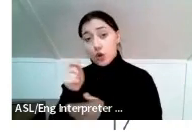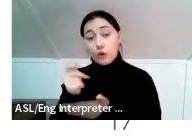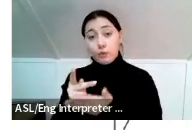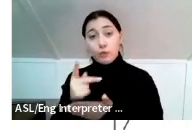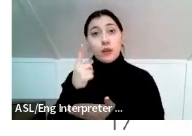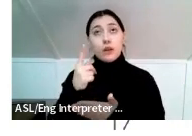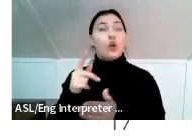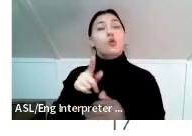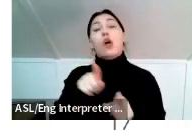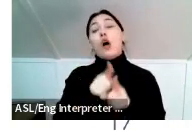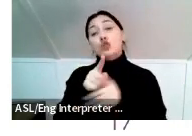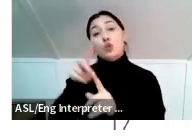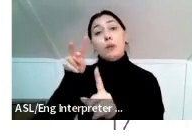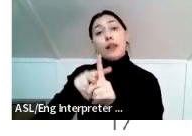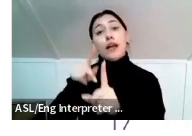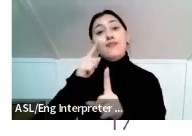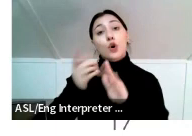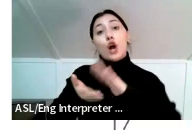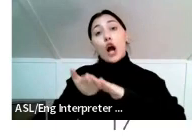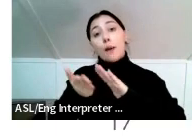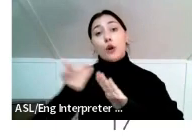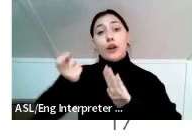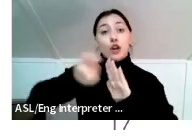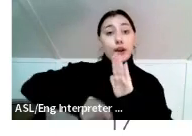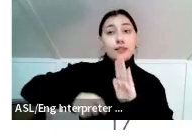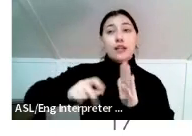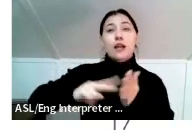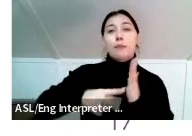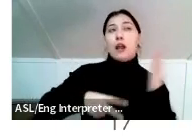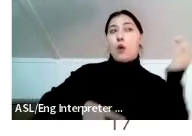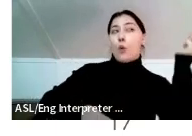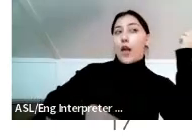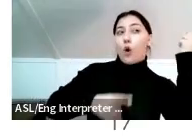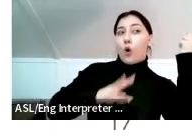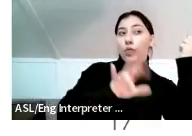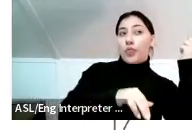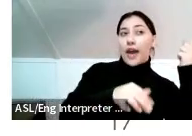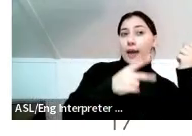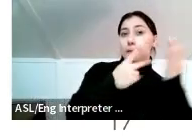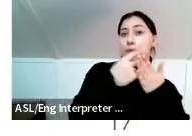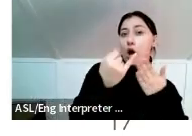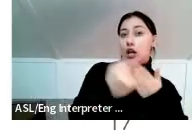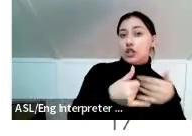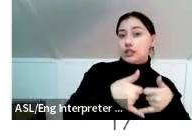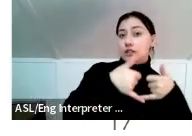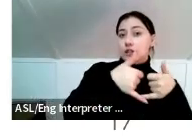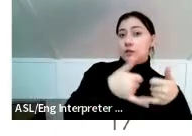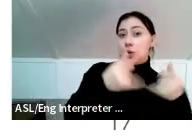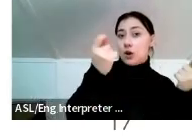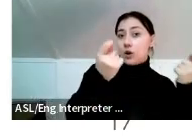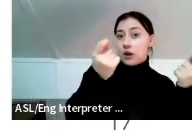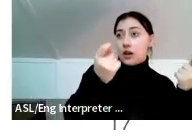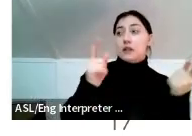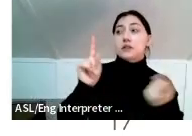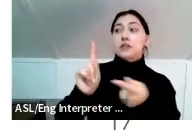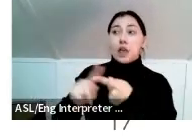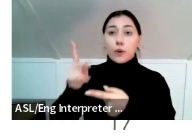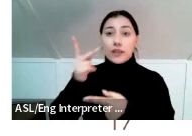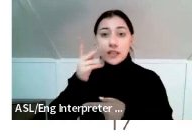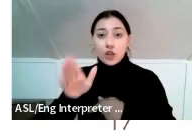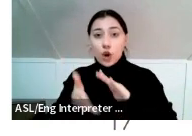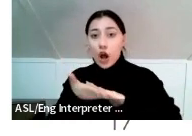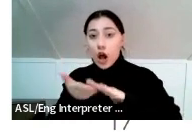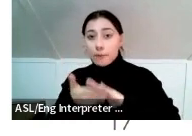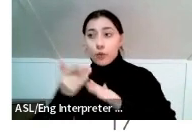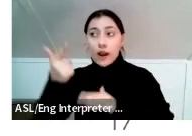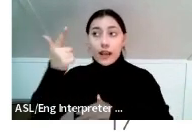will hold that festivals and projects award until we find the outcome of your operating grants for